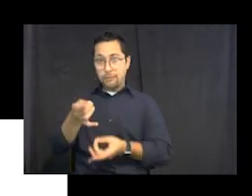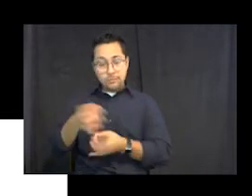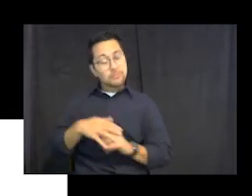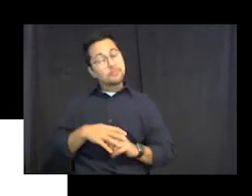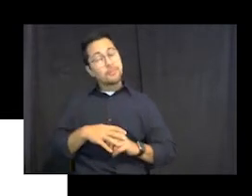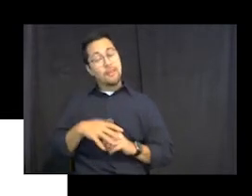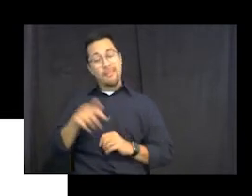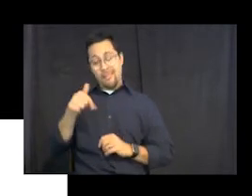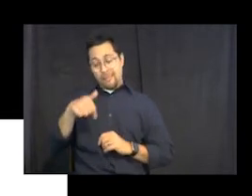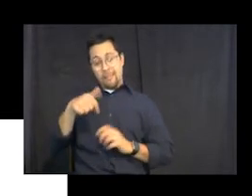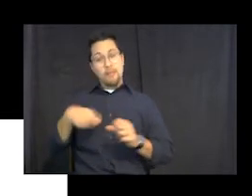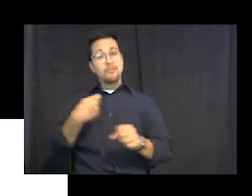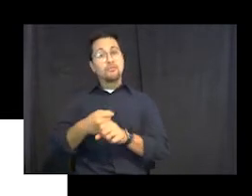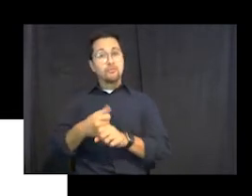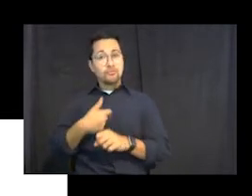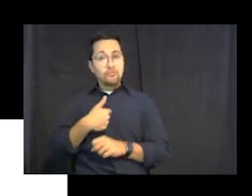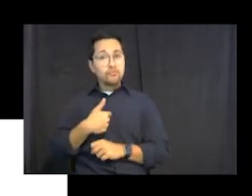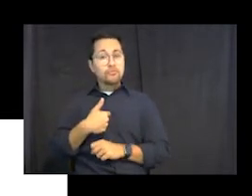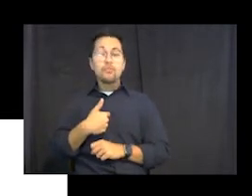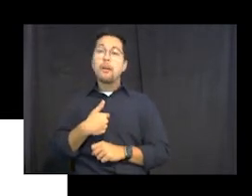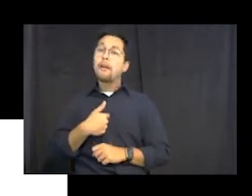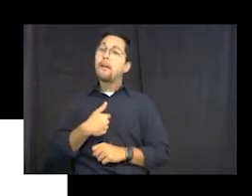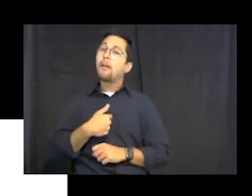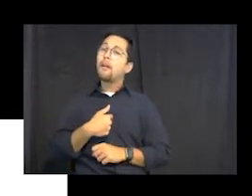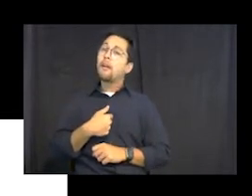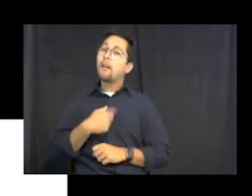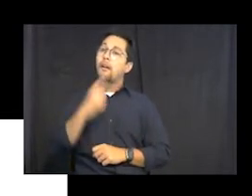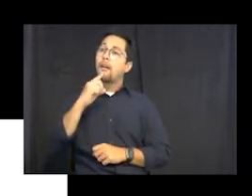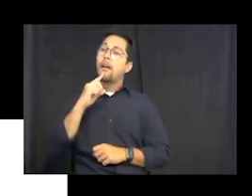this year, I am actually